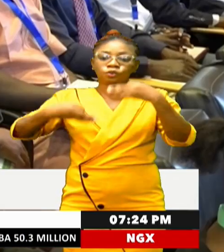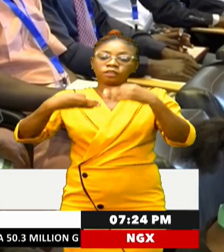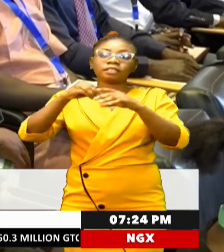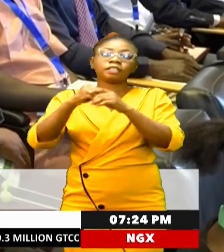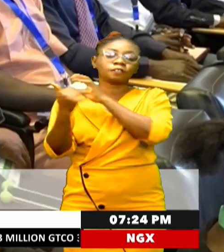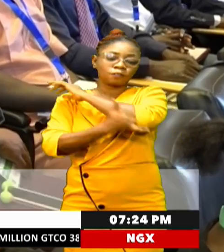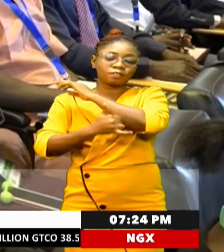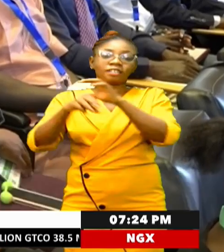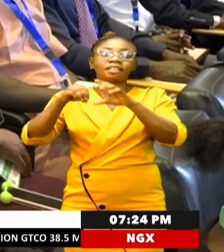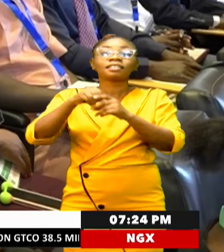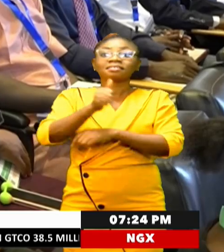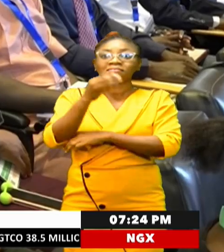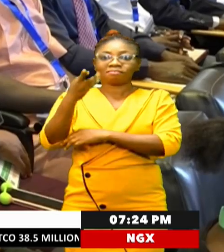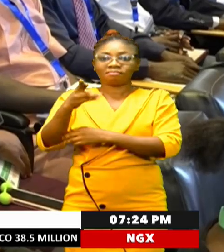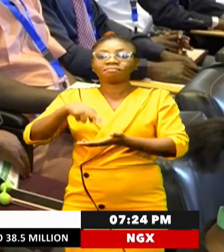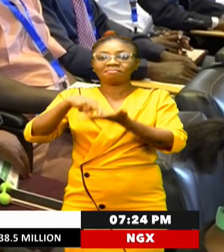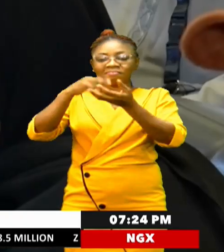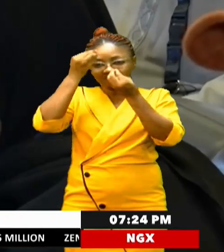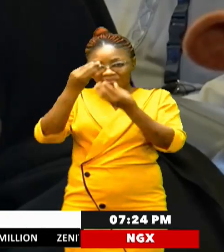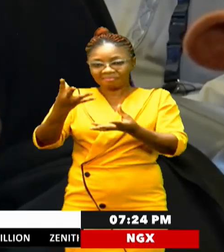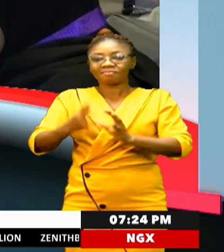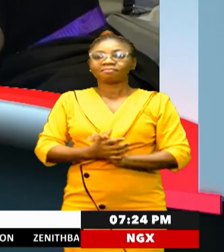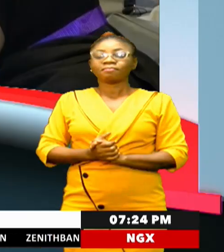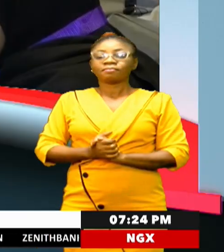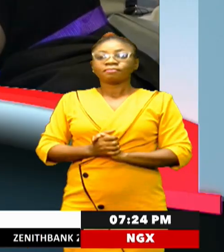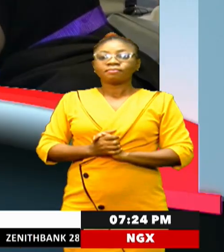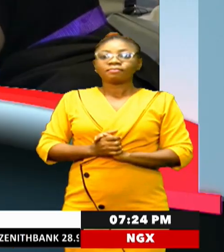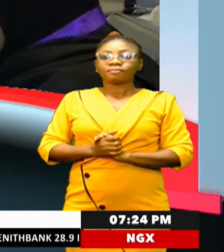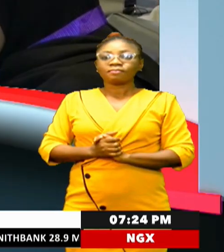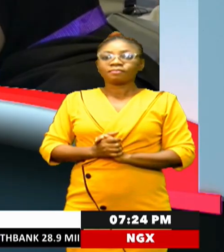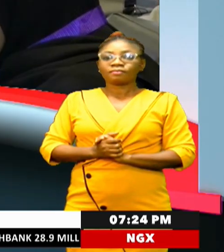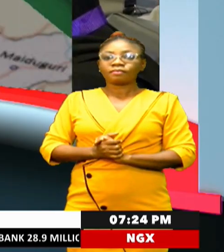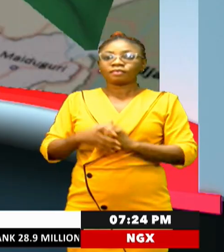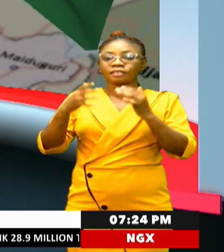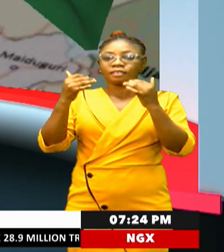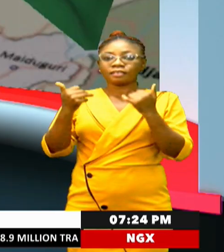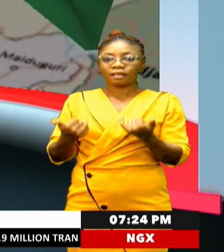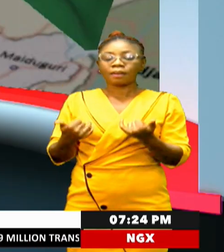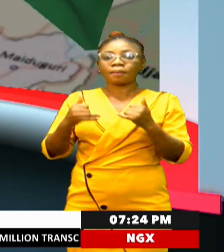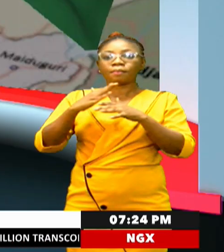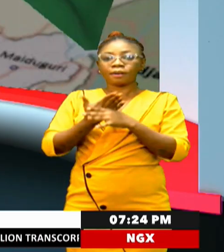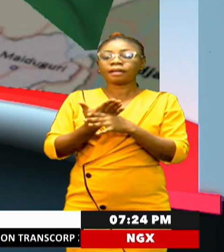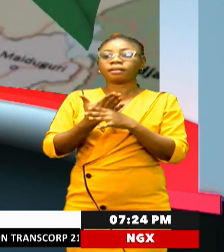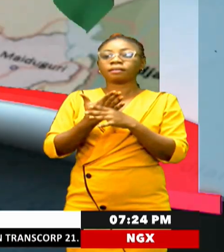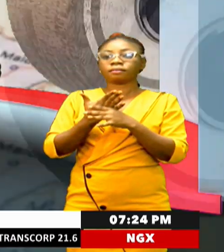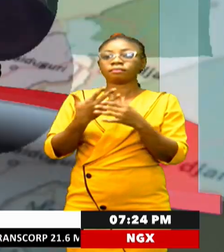Abuja, Dele Atumbi, NTA News. Another break is apt. Let's take it.